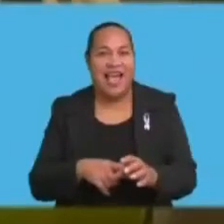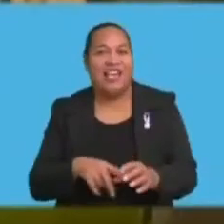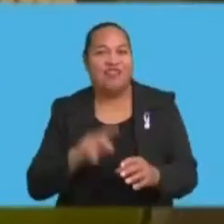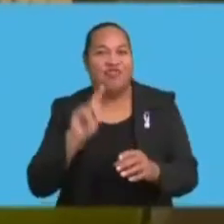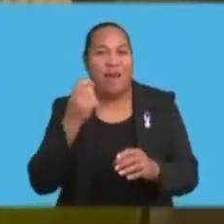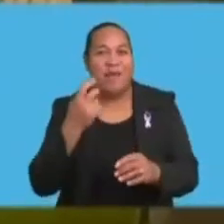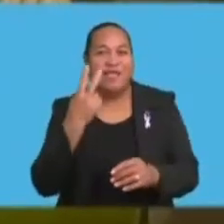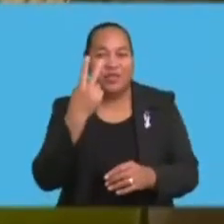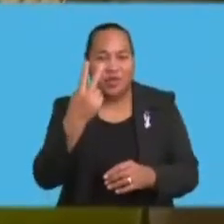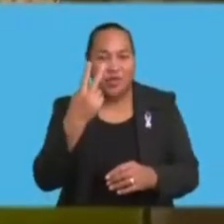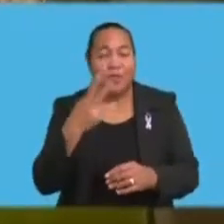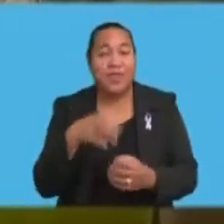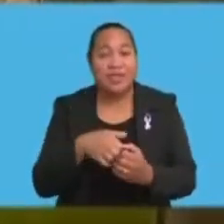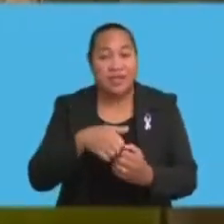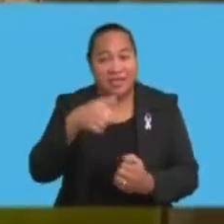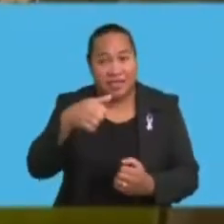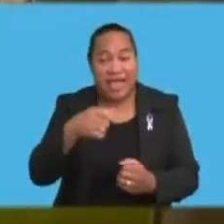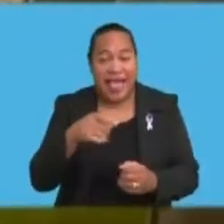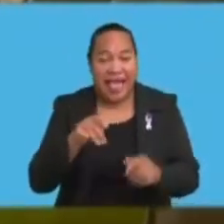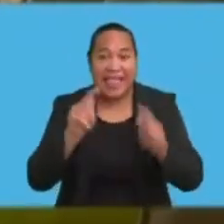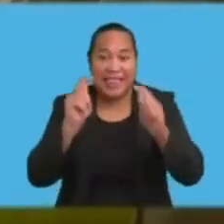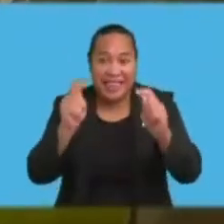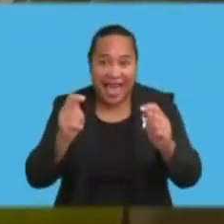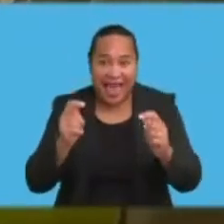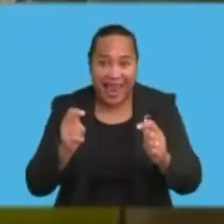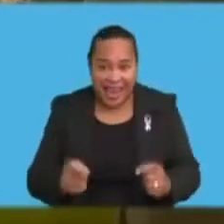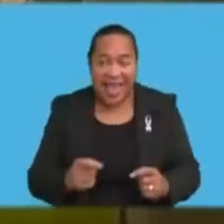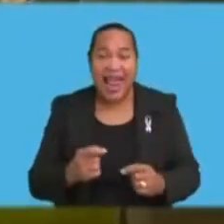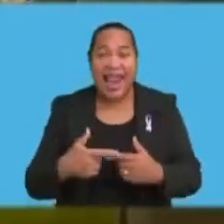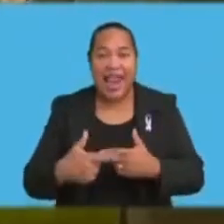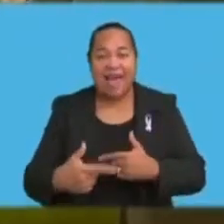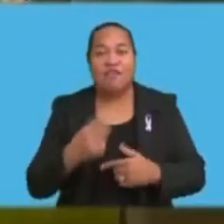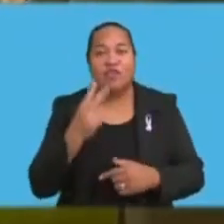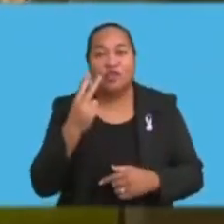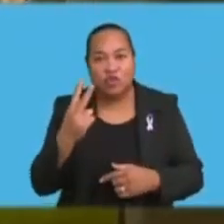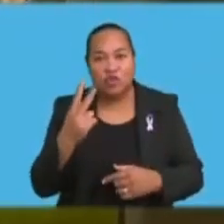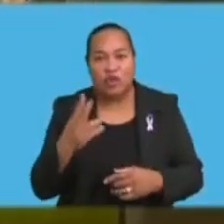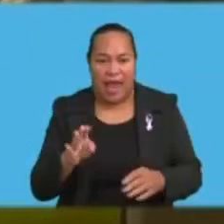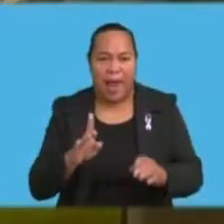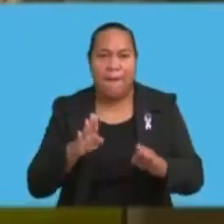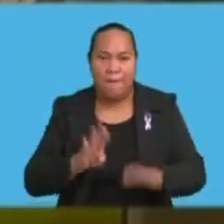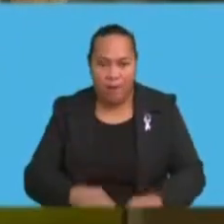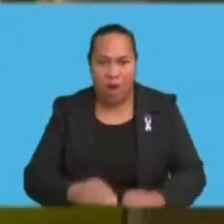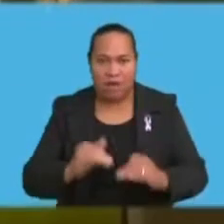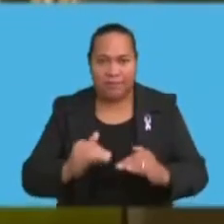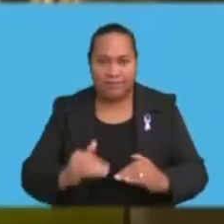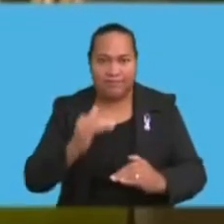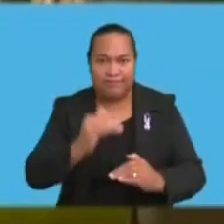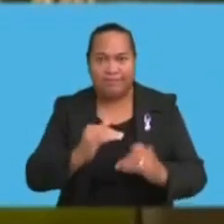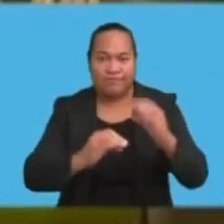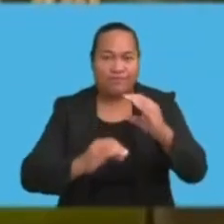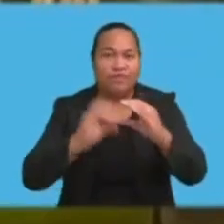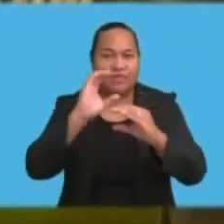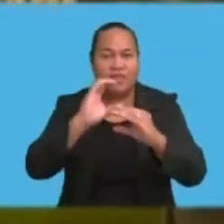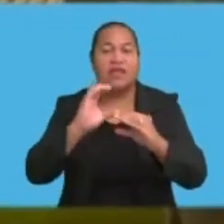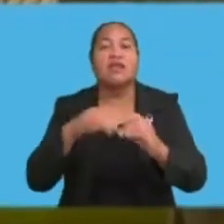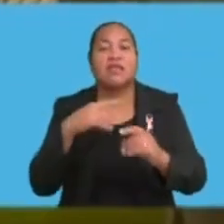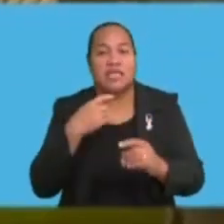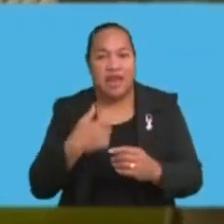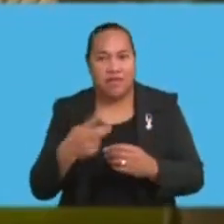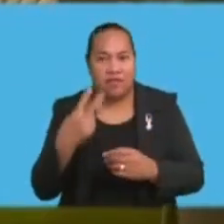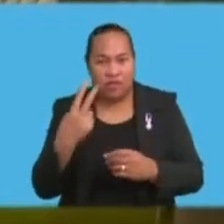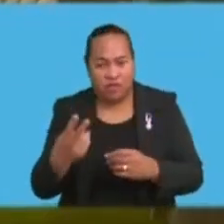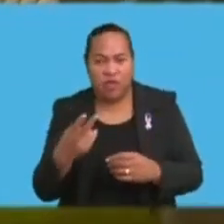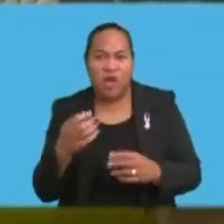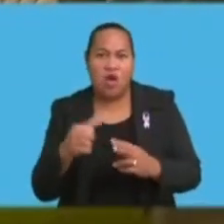follows: National Certificate in Tiling, Level 2. National Certificate in Block Laying, Level 2. National Certificate in Plastering,